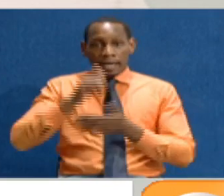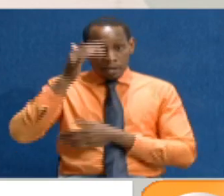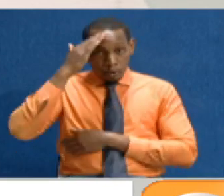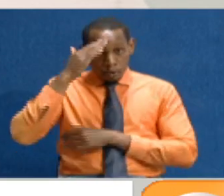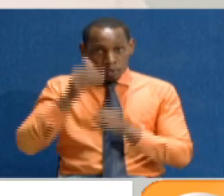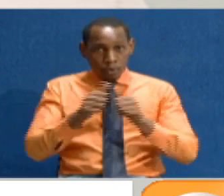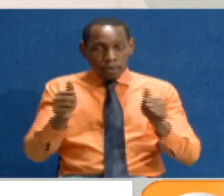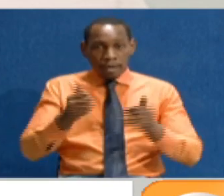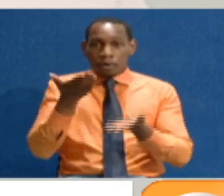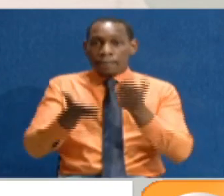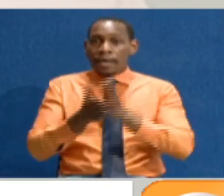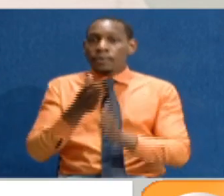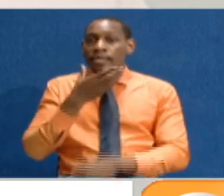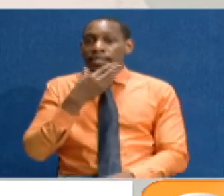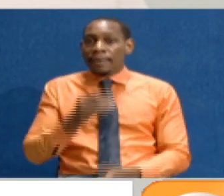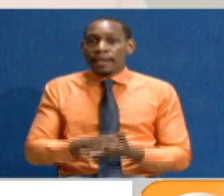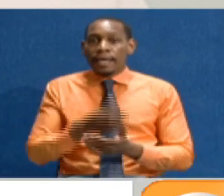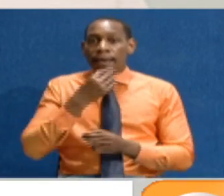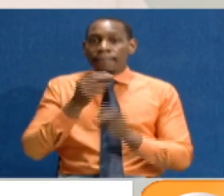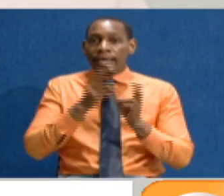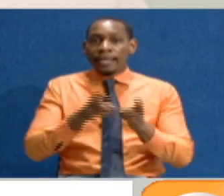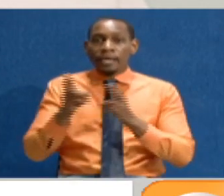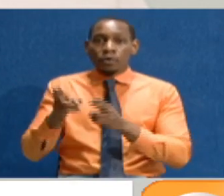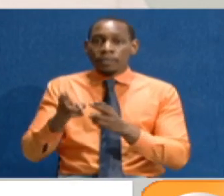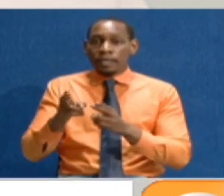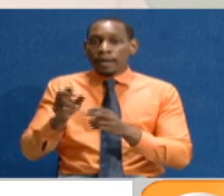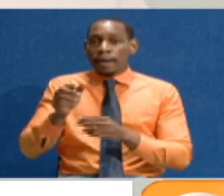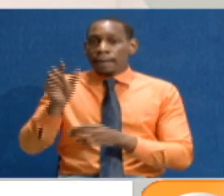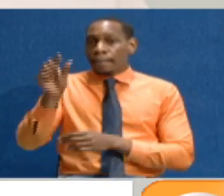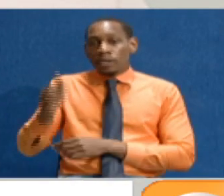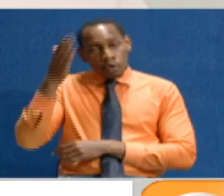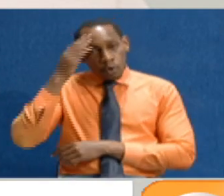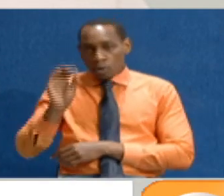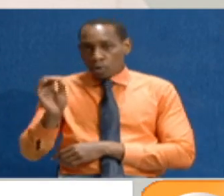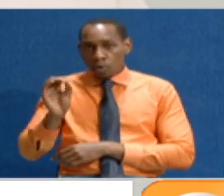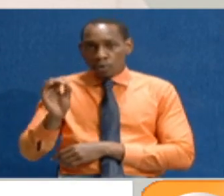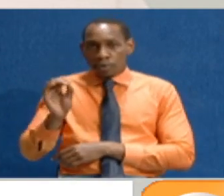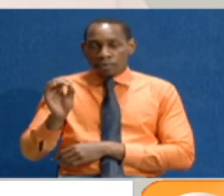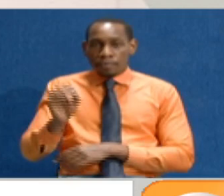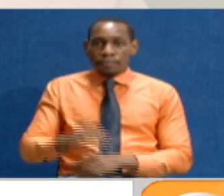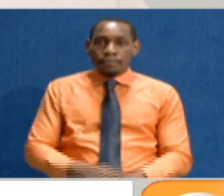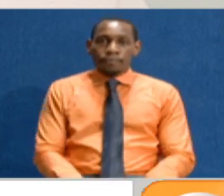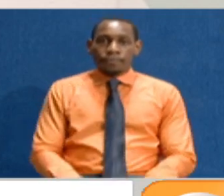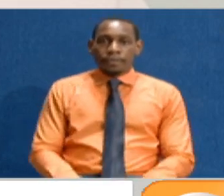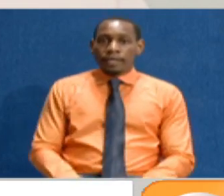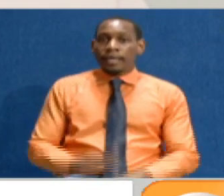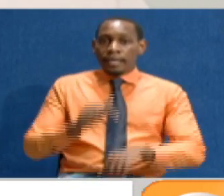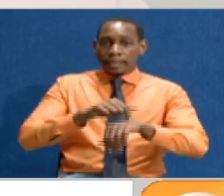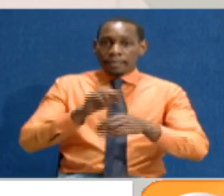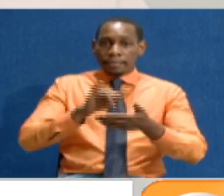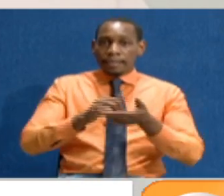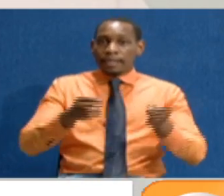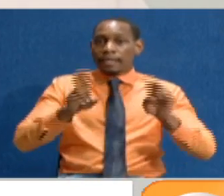to them than men. For men, it's usually mostly strangers and not people who are known to them. And when that happens, it's